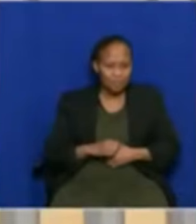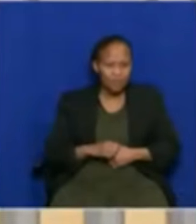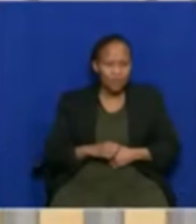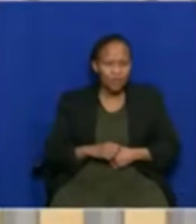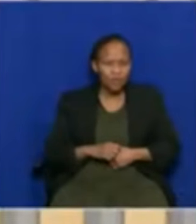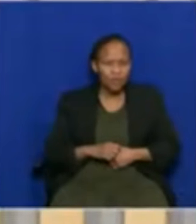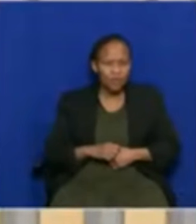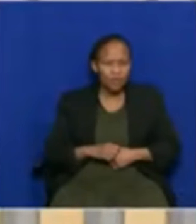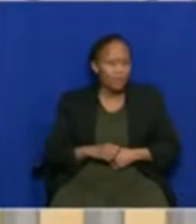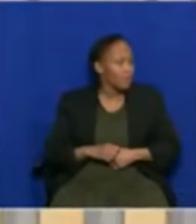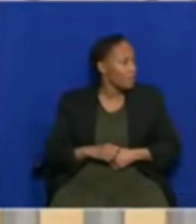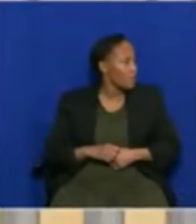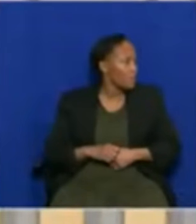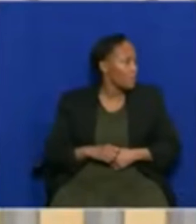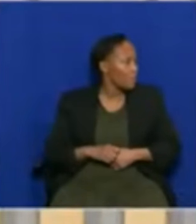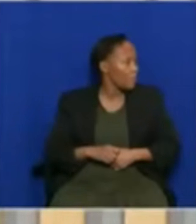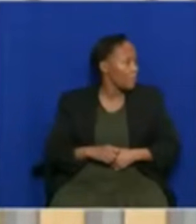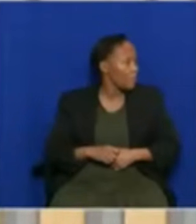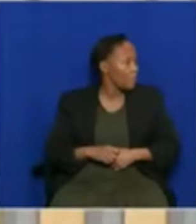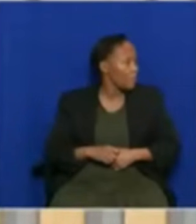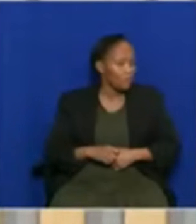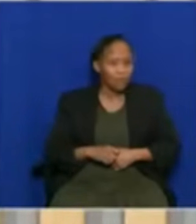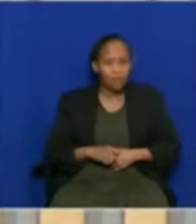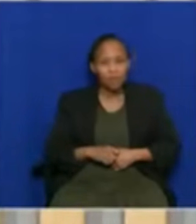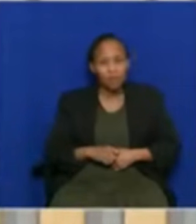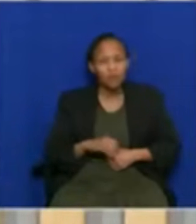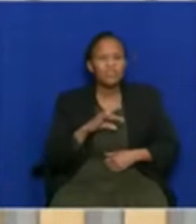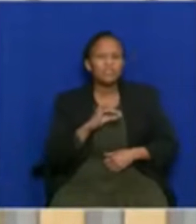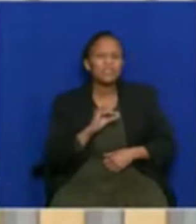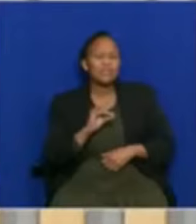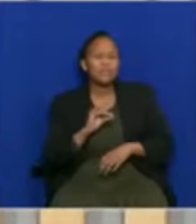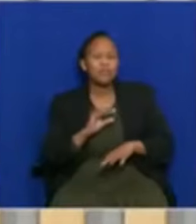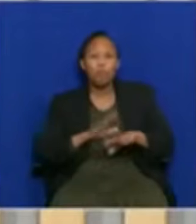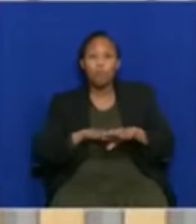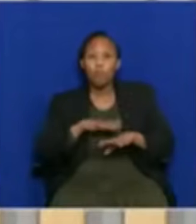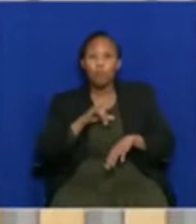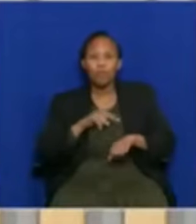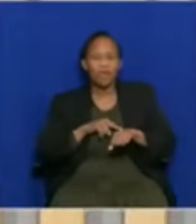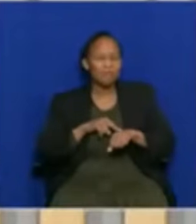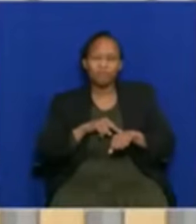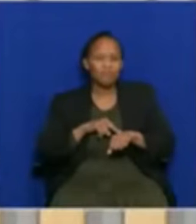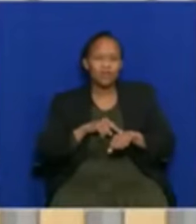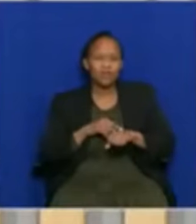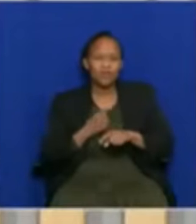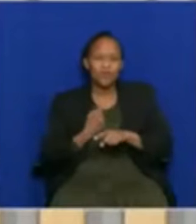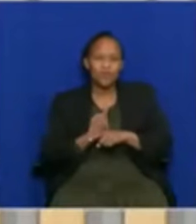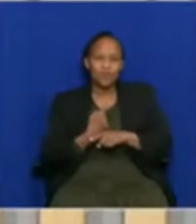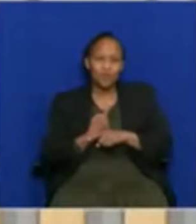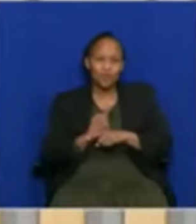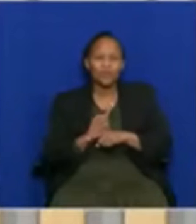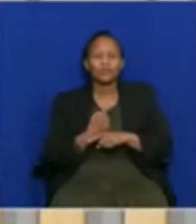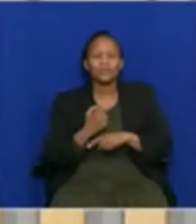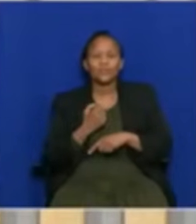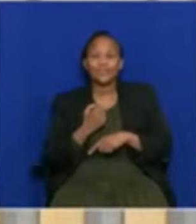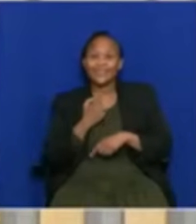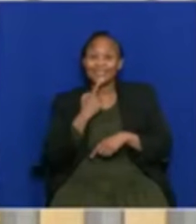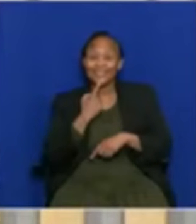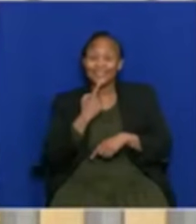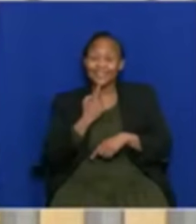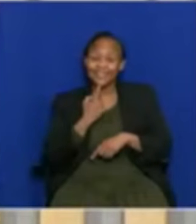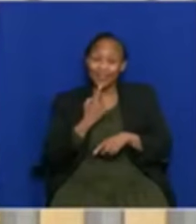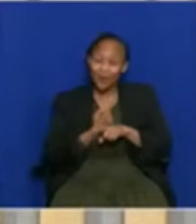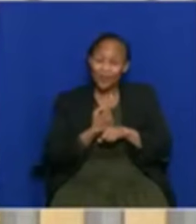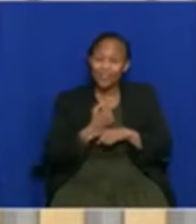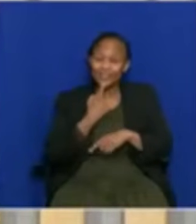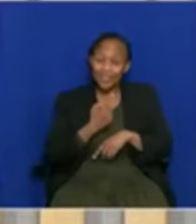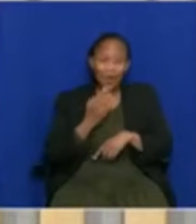Chair, Commissioners, I don't think it'll be much time. So, as you always indicate, when you're ready, call us back. But aren't you see